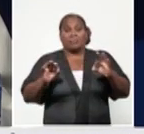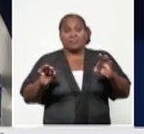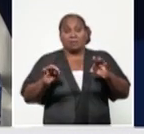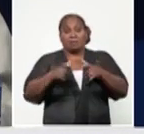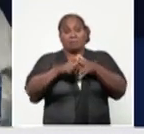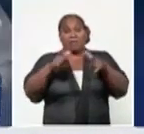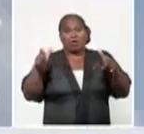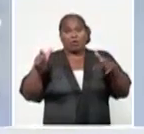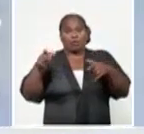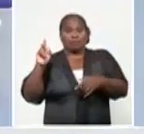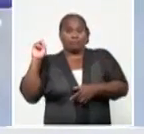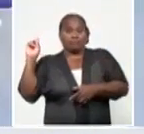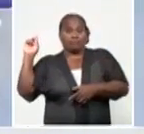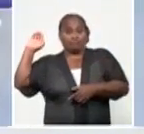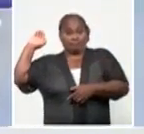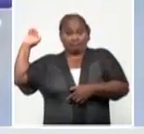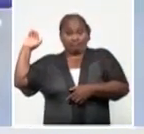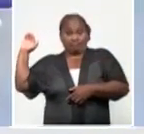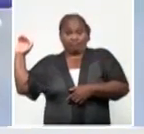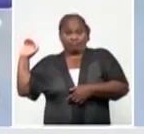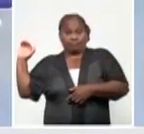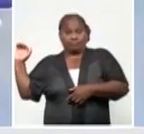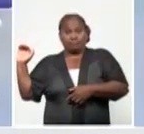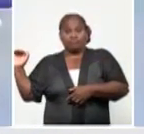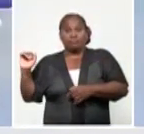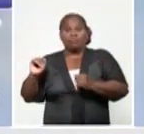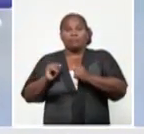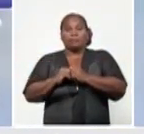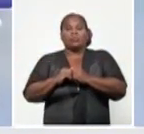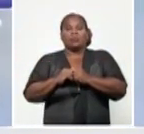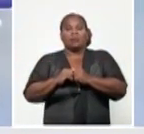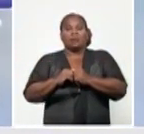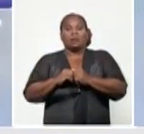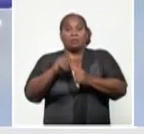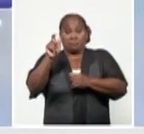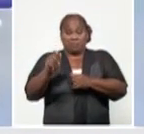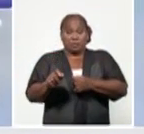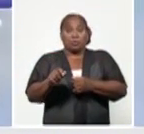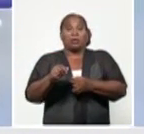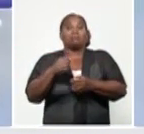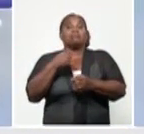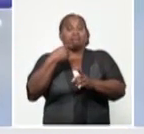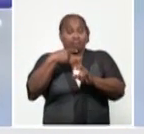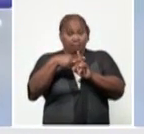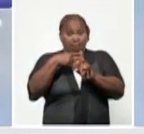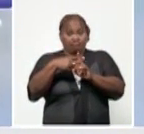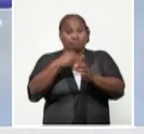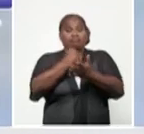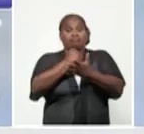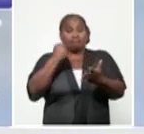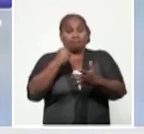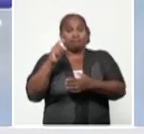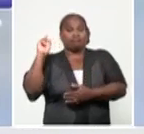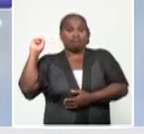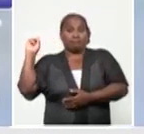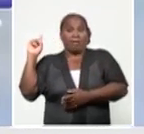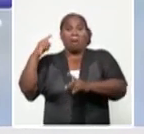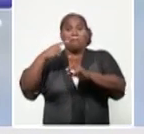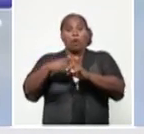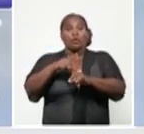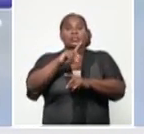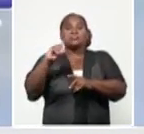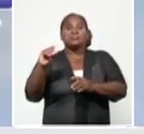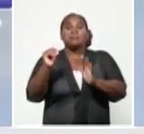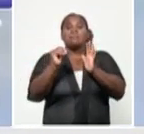100,000 inhabitants over the last 15 days, Artemisa tops the list with a